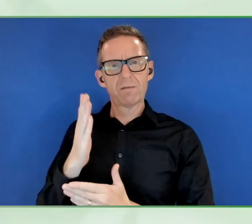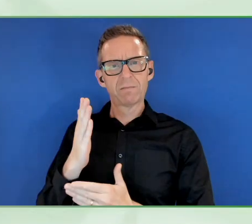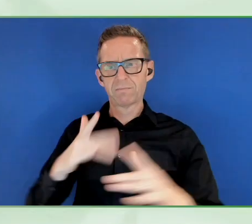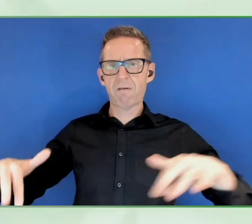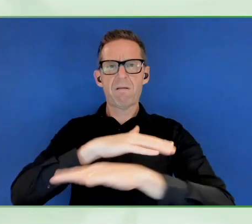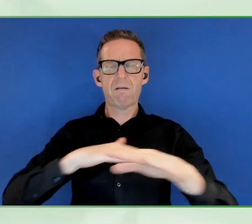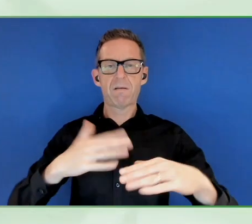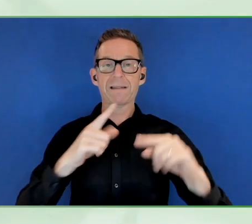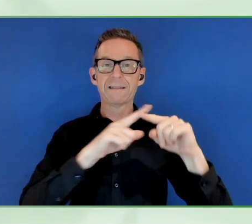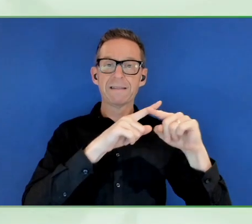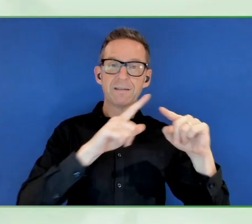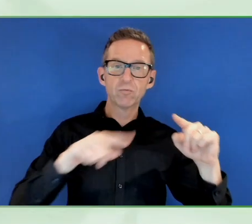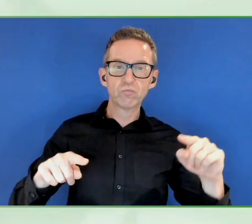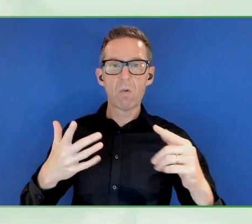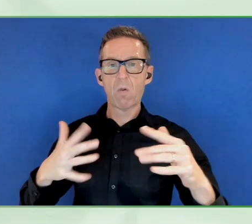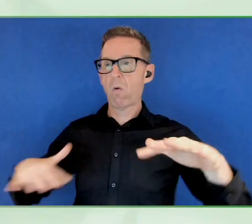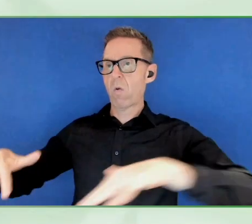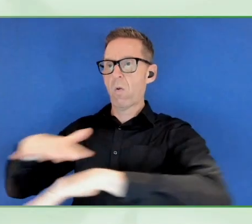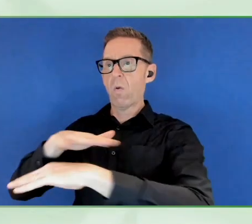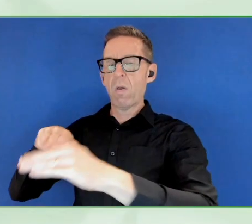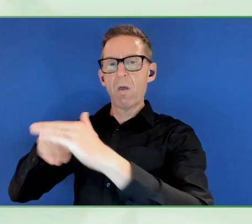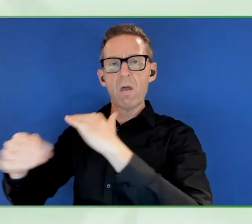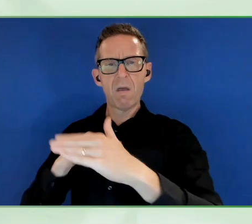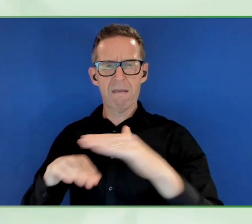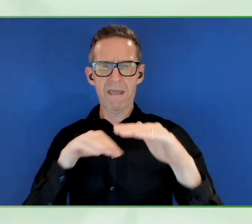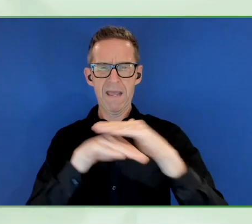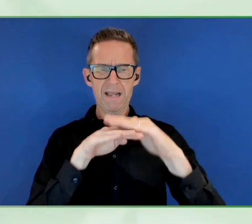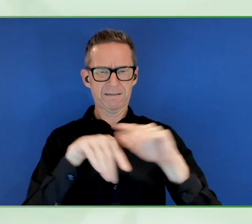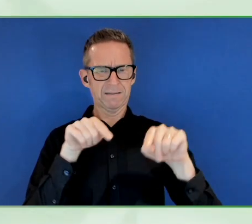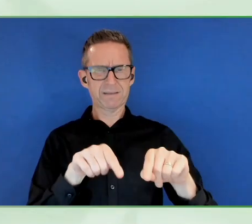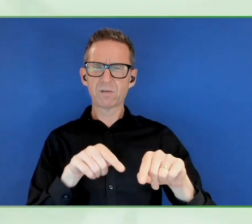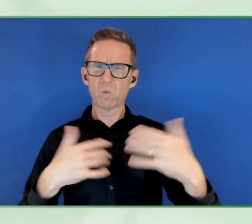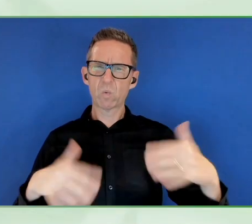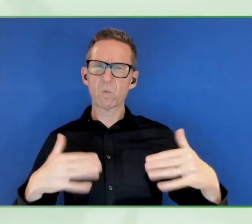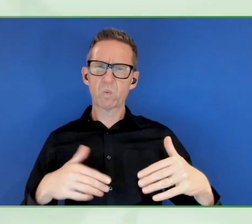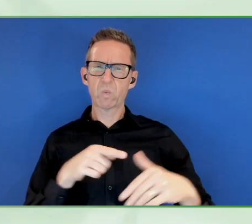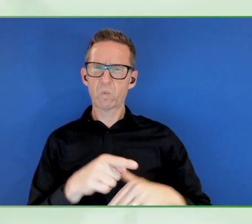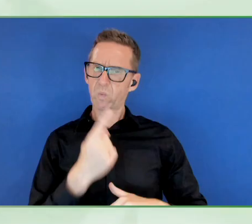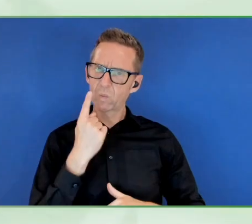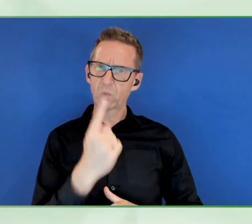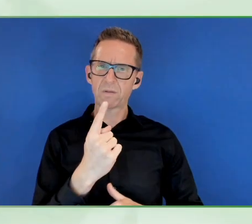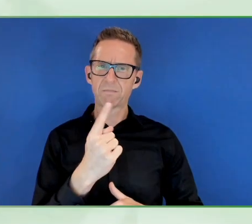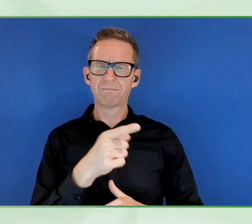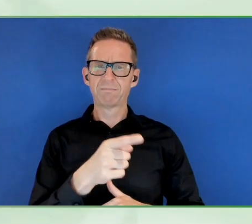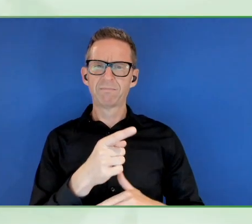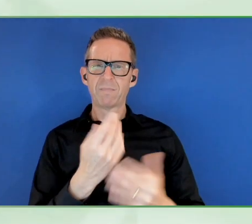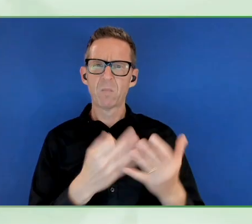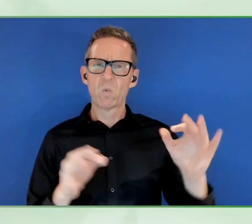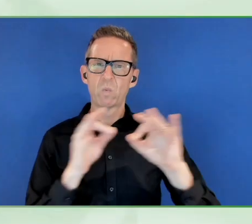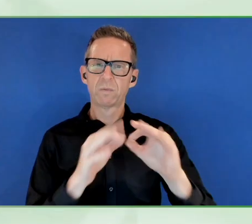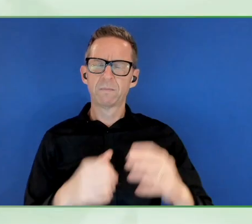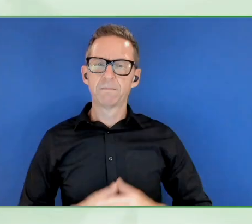environment. So if we work with the end user and we provide flexibility and different ways and means,